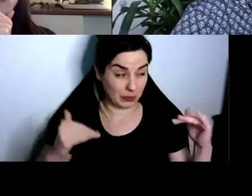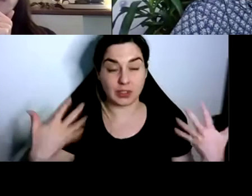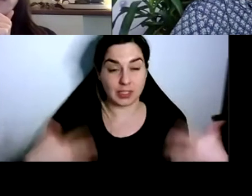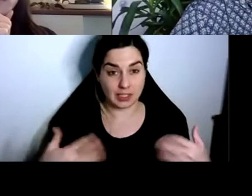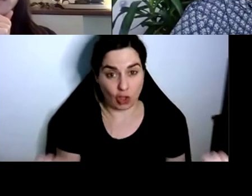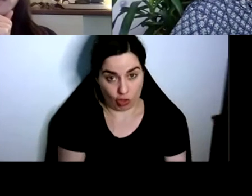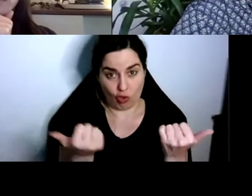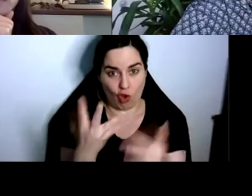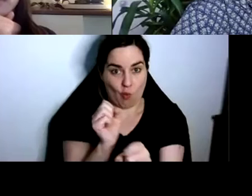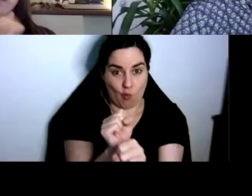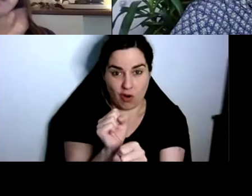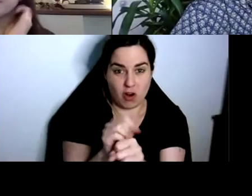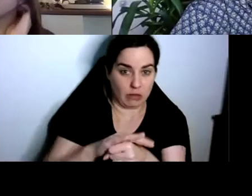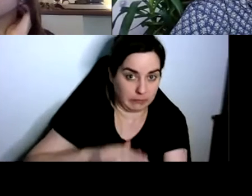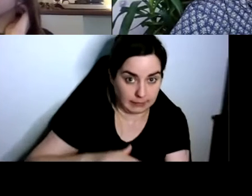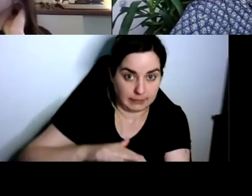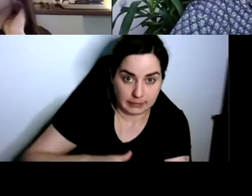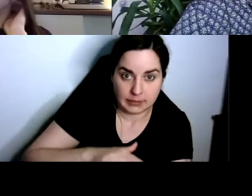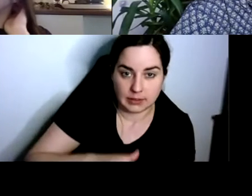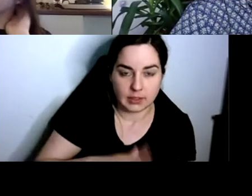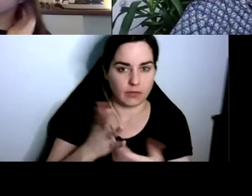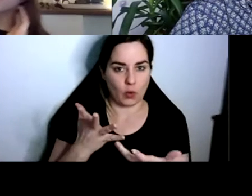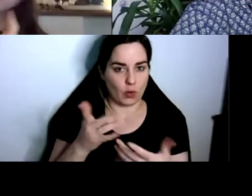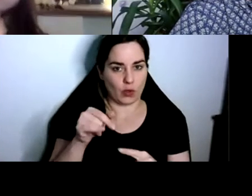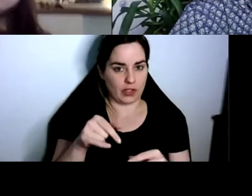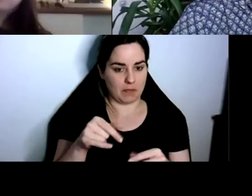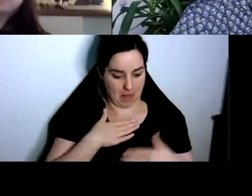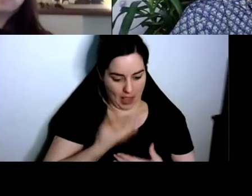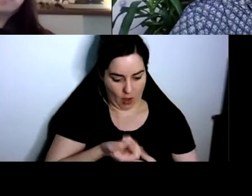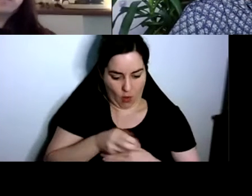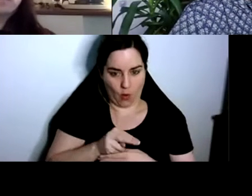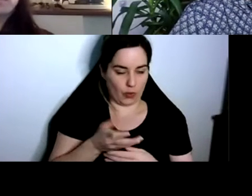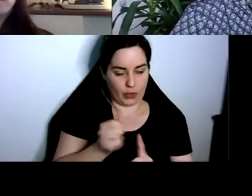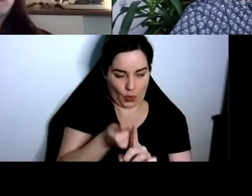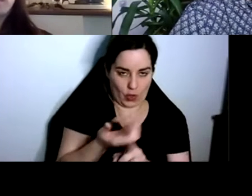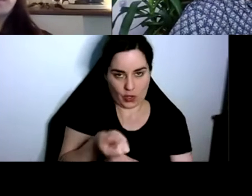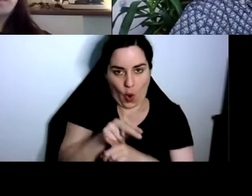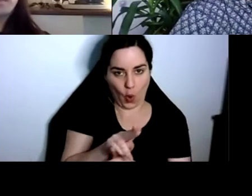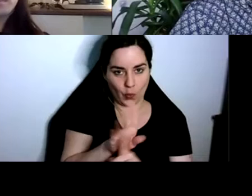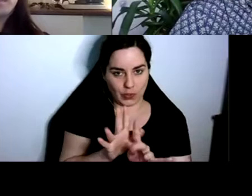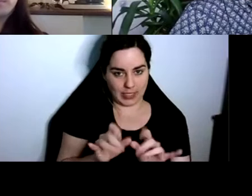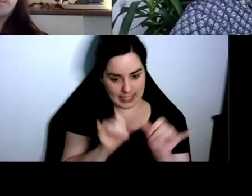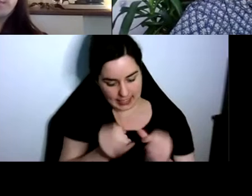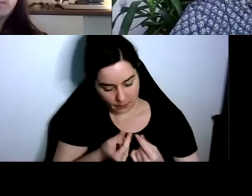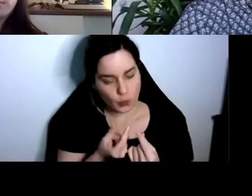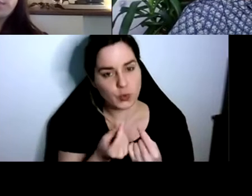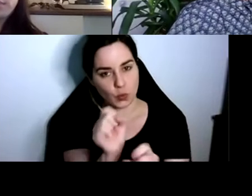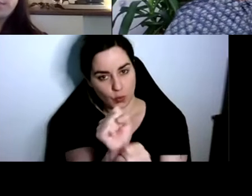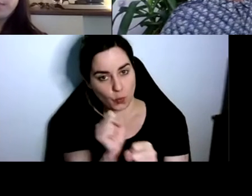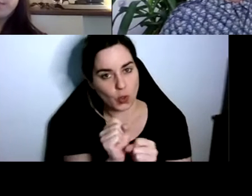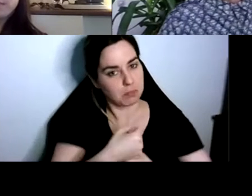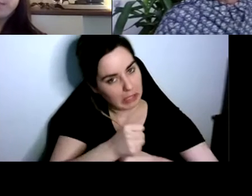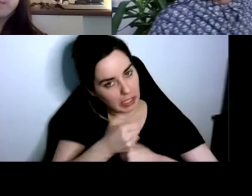that puts strain on the ecosystem, your own ecosystem. And yeah, we'll definitely have an opportunity